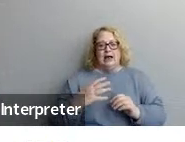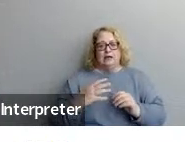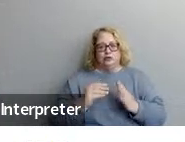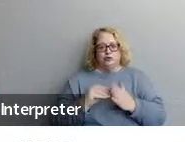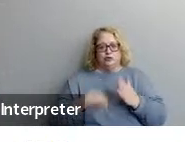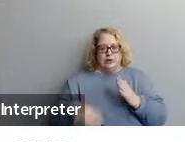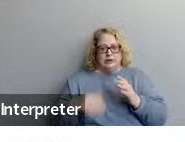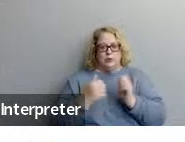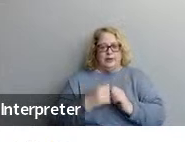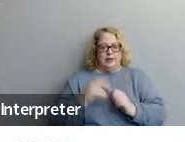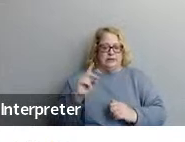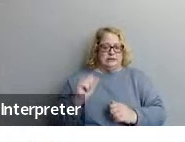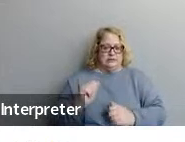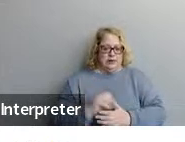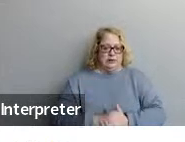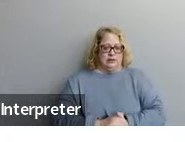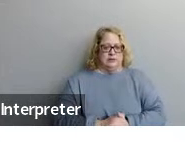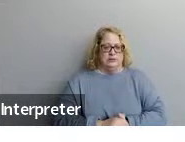disabilities.